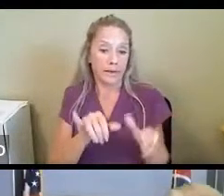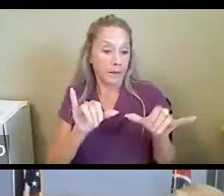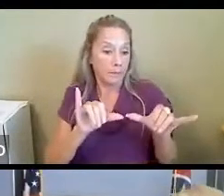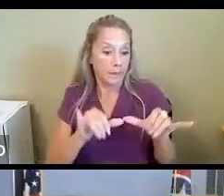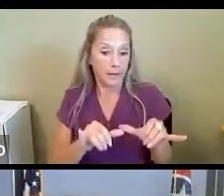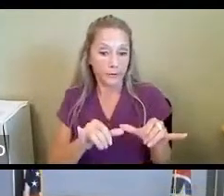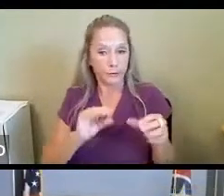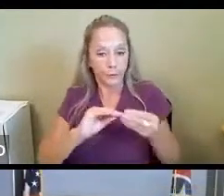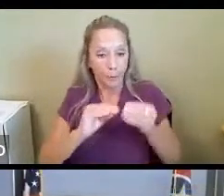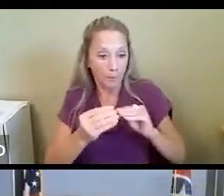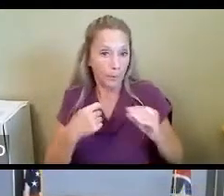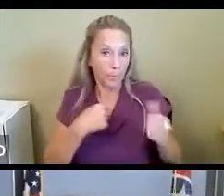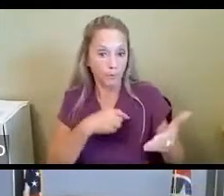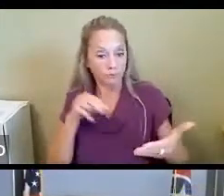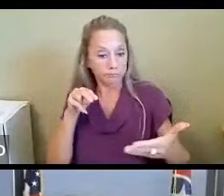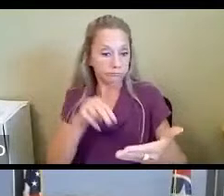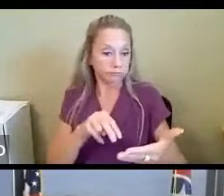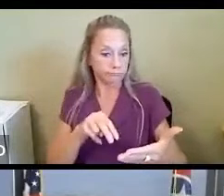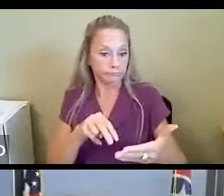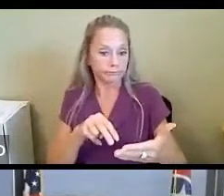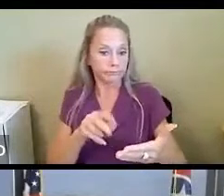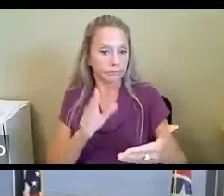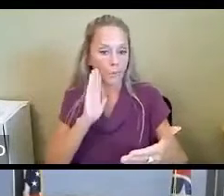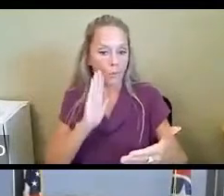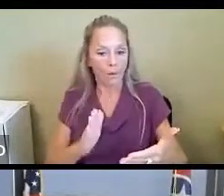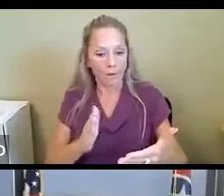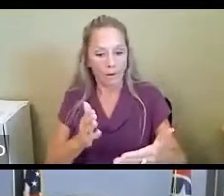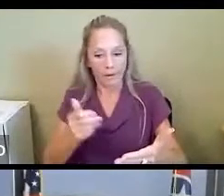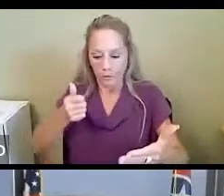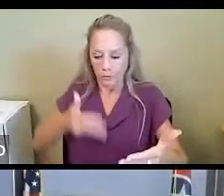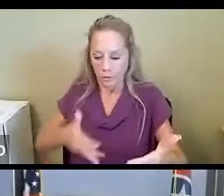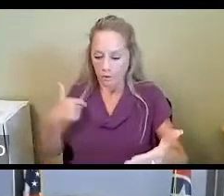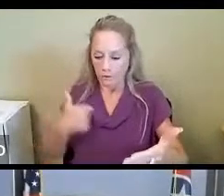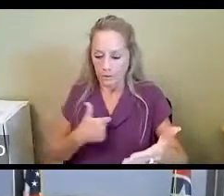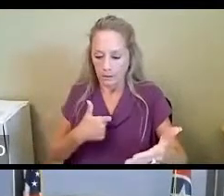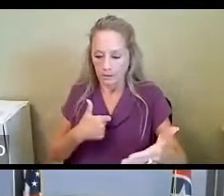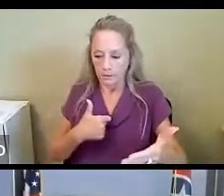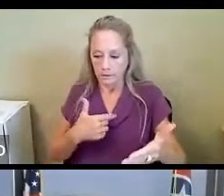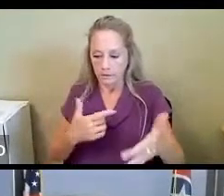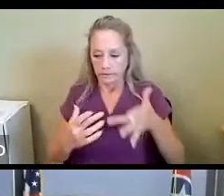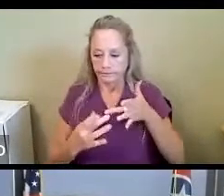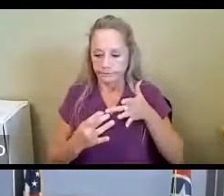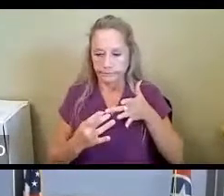because if that is felt to be extremely